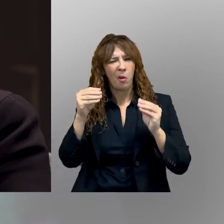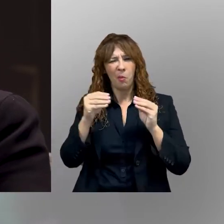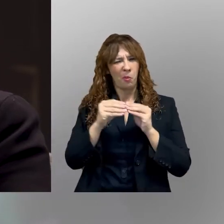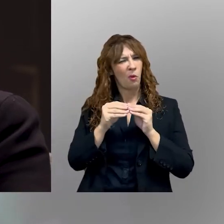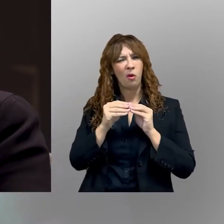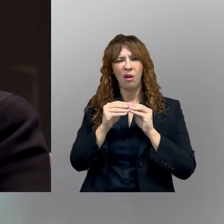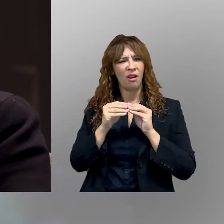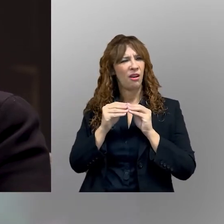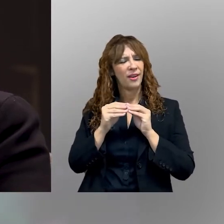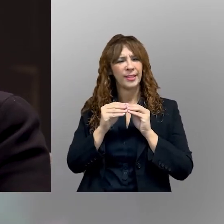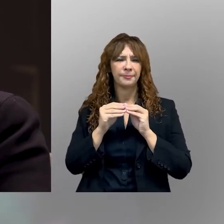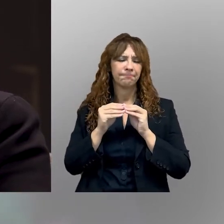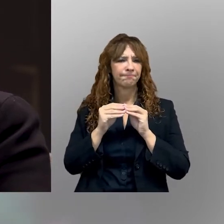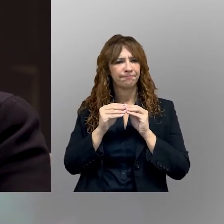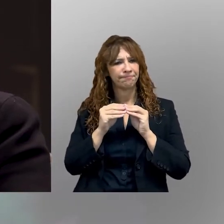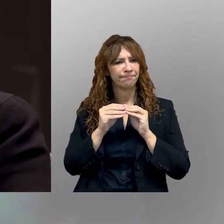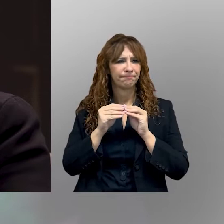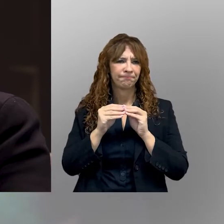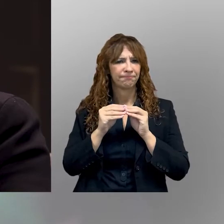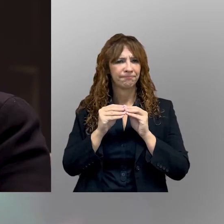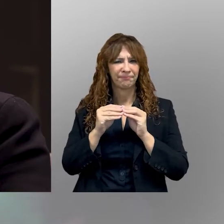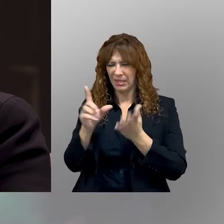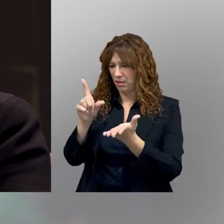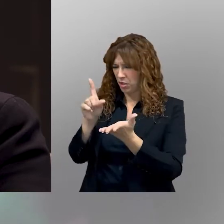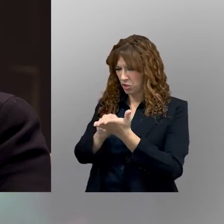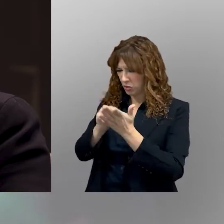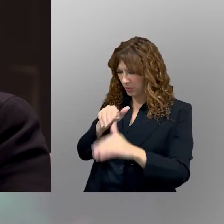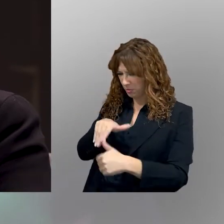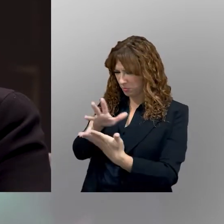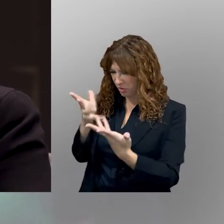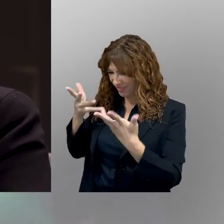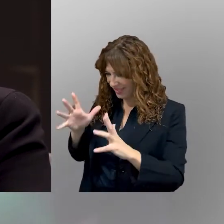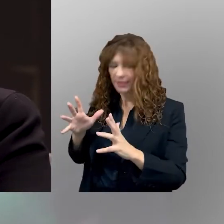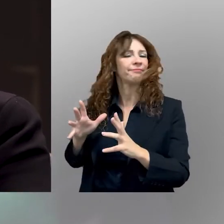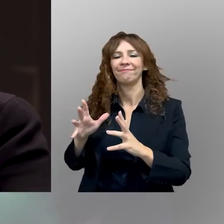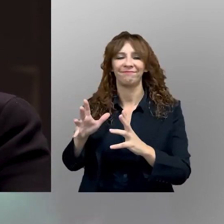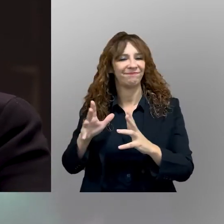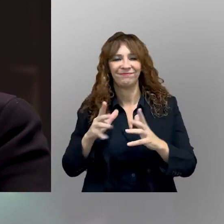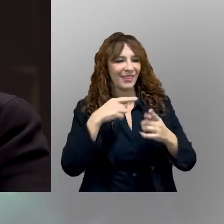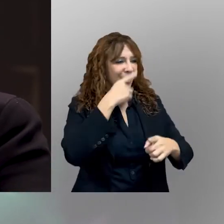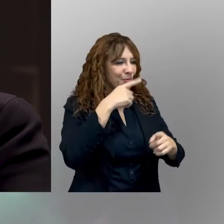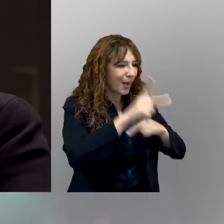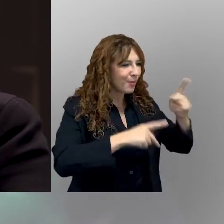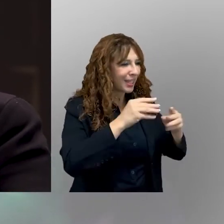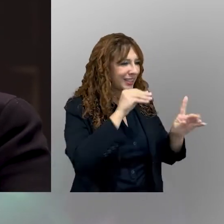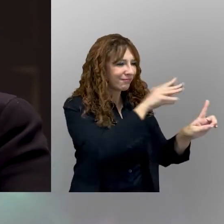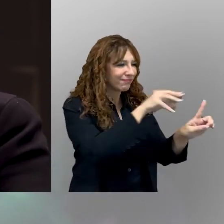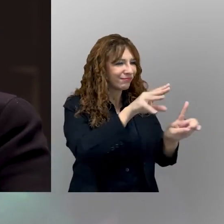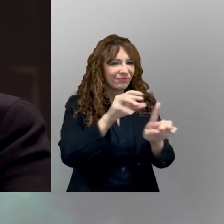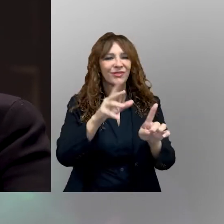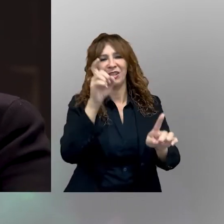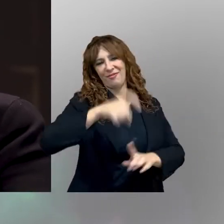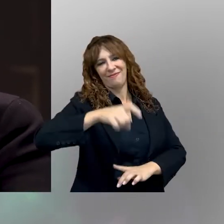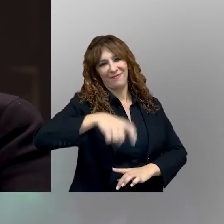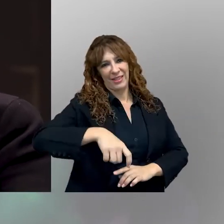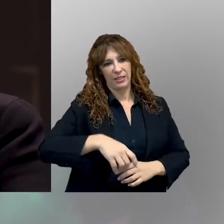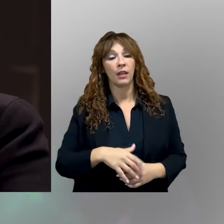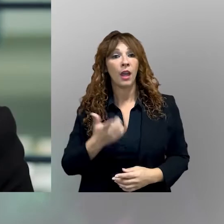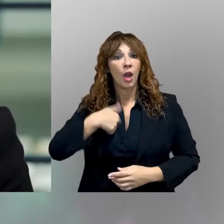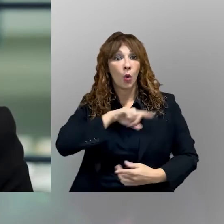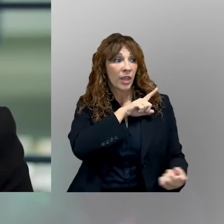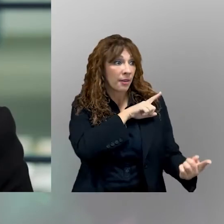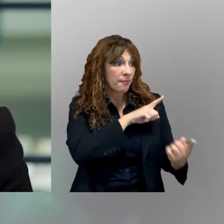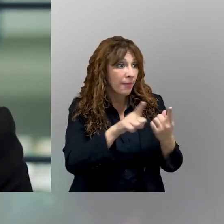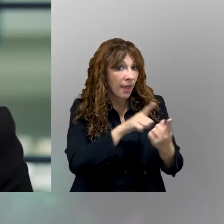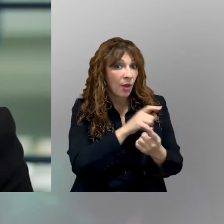that something more than just a newspaper approach, more than just public exposure was needed.